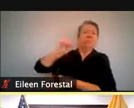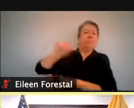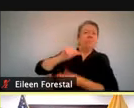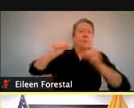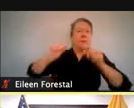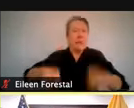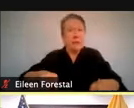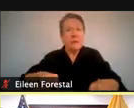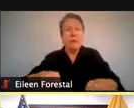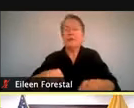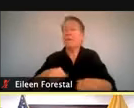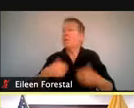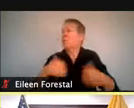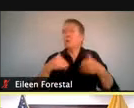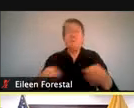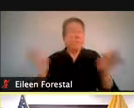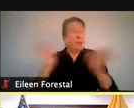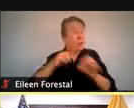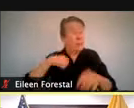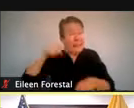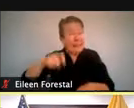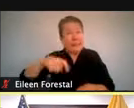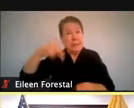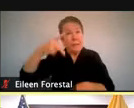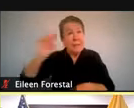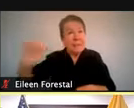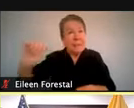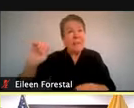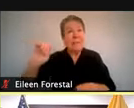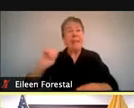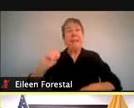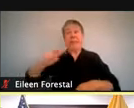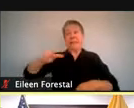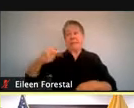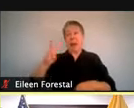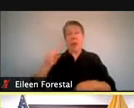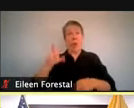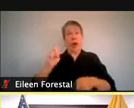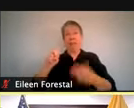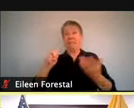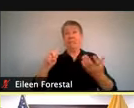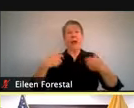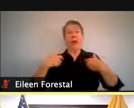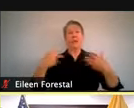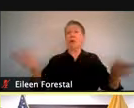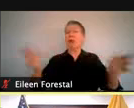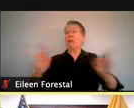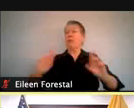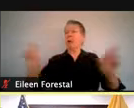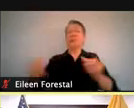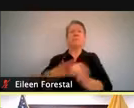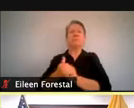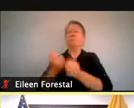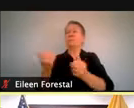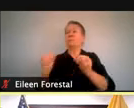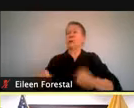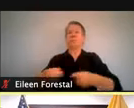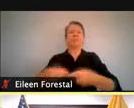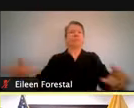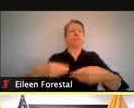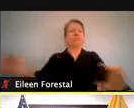capable of being deployed when the second wave arrived. Well, here we are. First, I have to note a